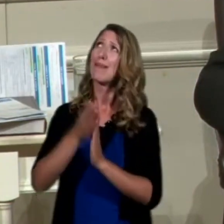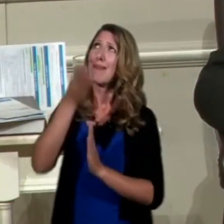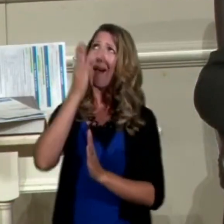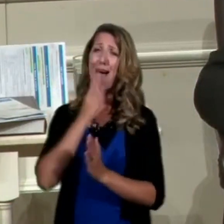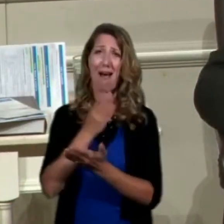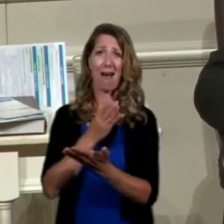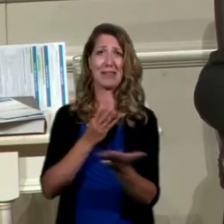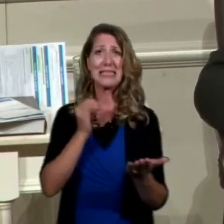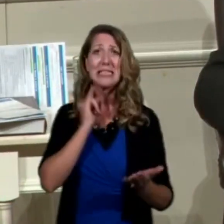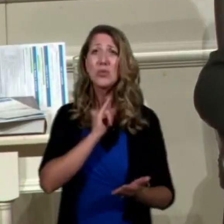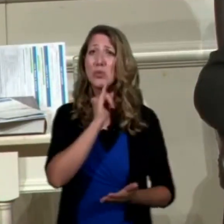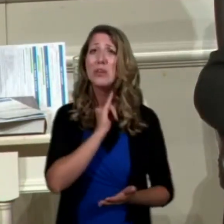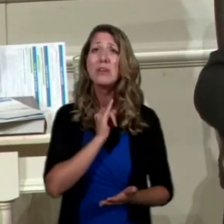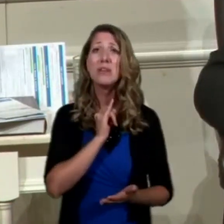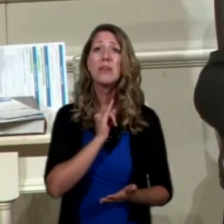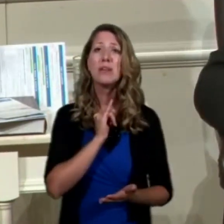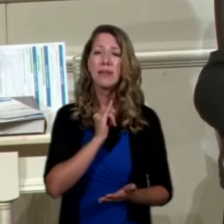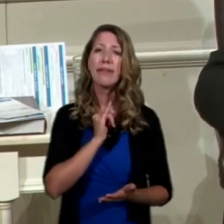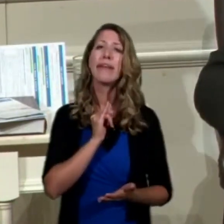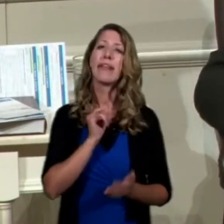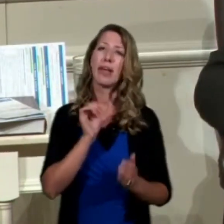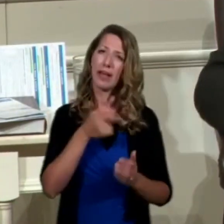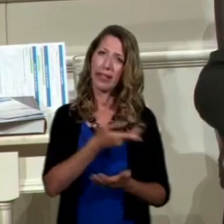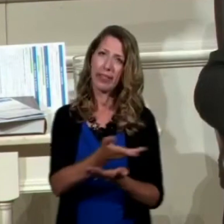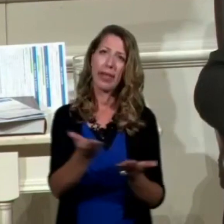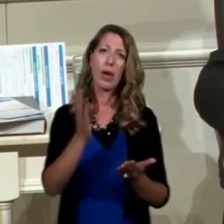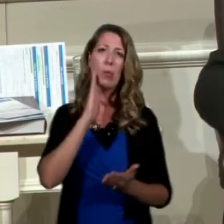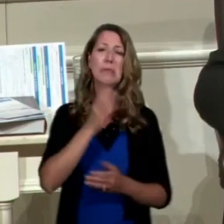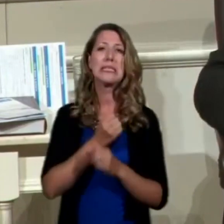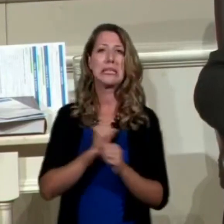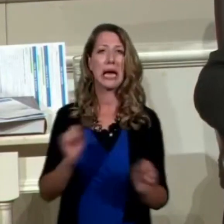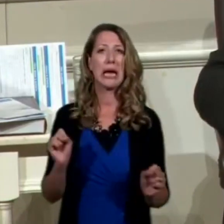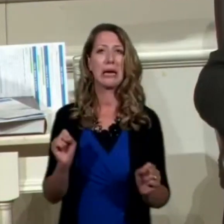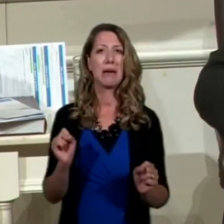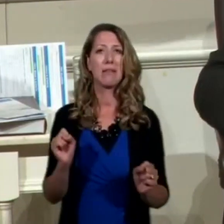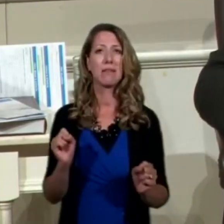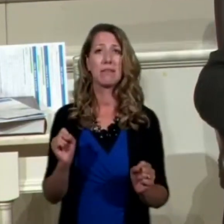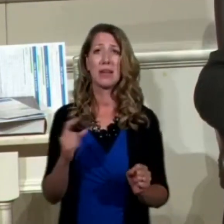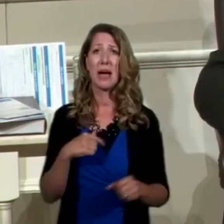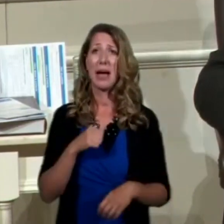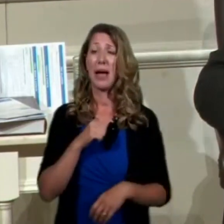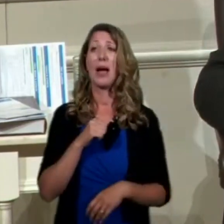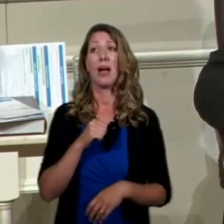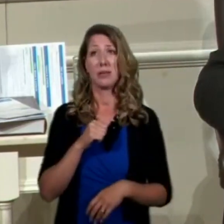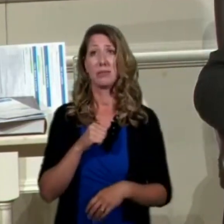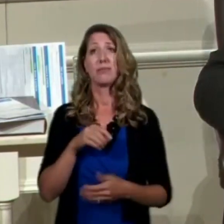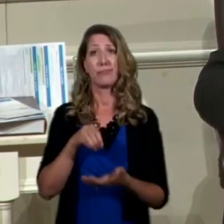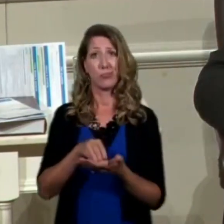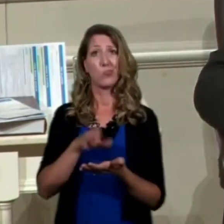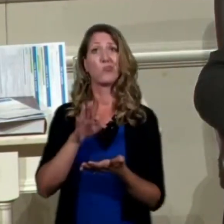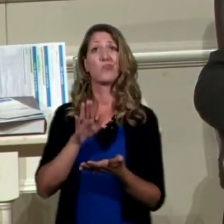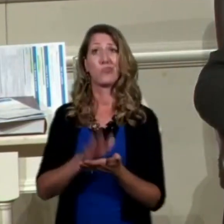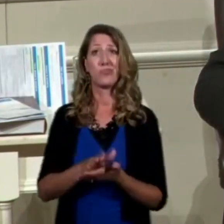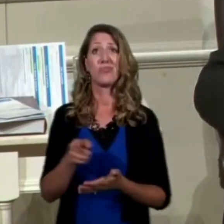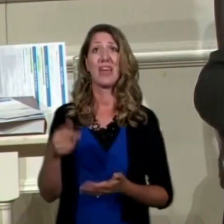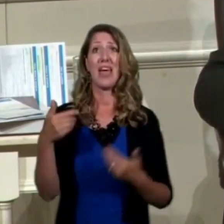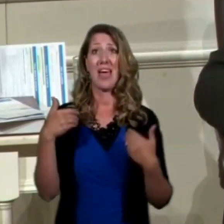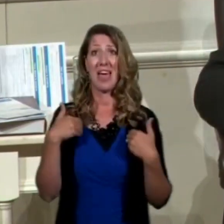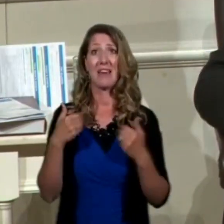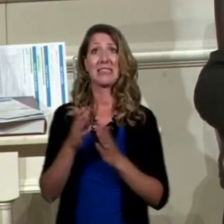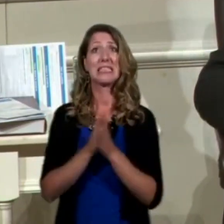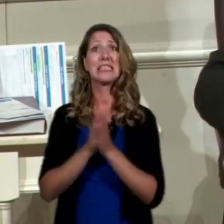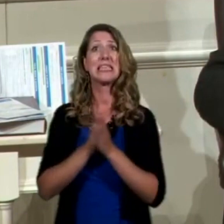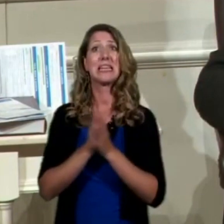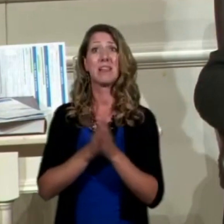Israel is that they might be saved. For I bear them record that they have a zeal of